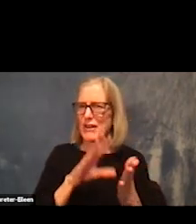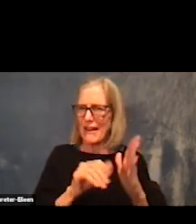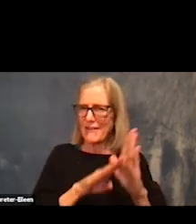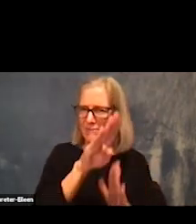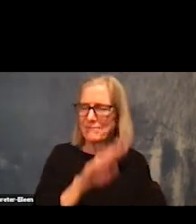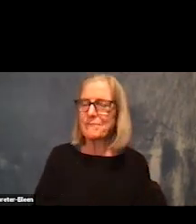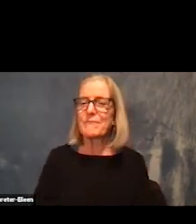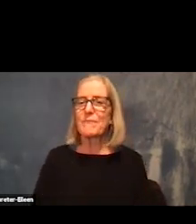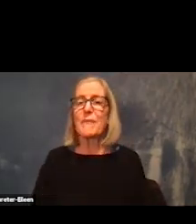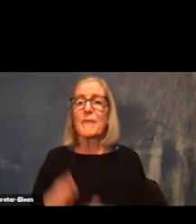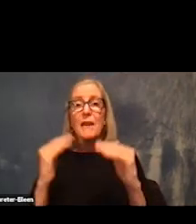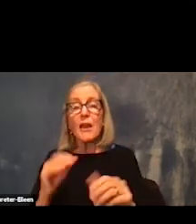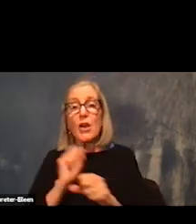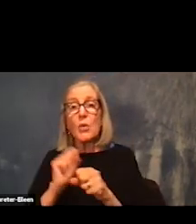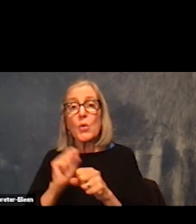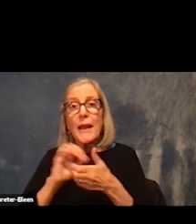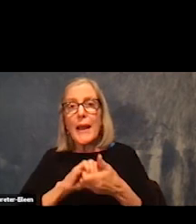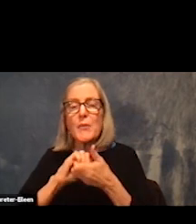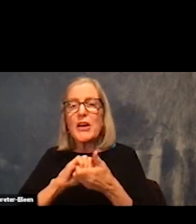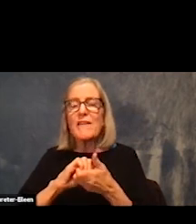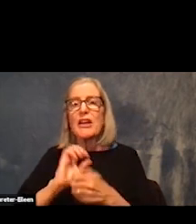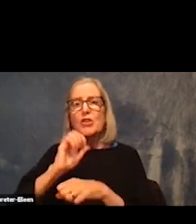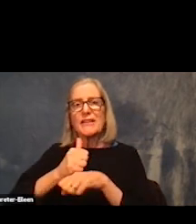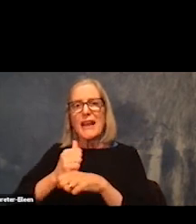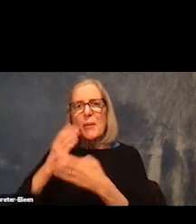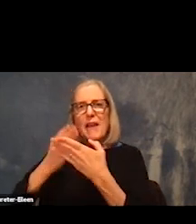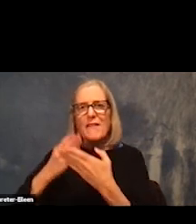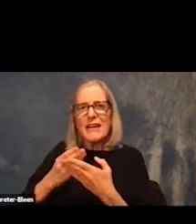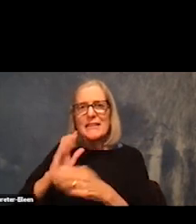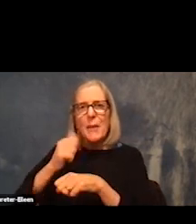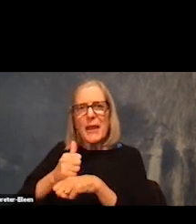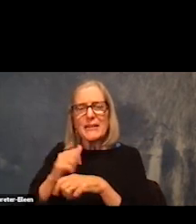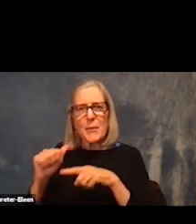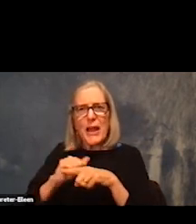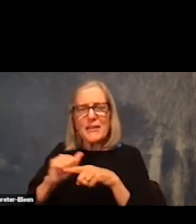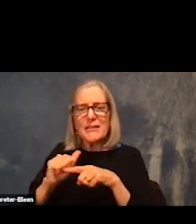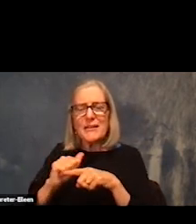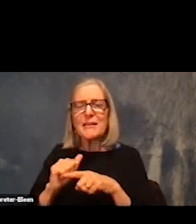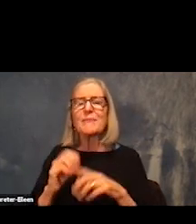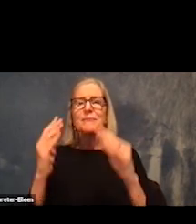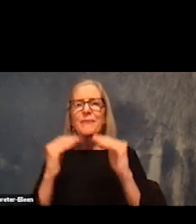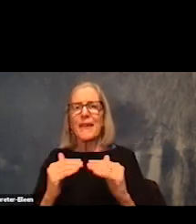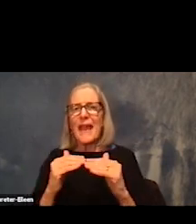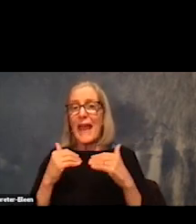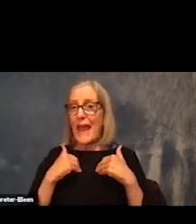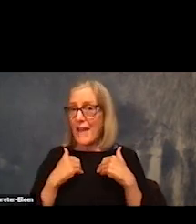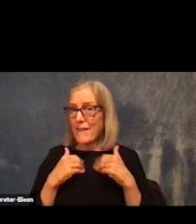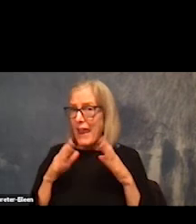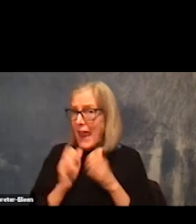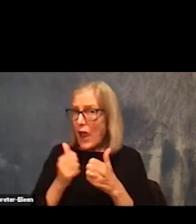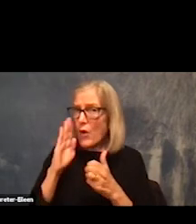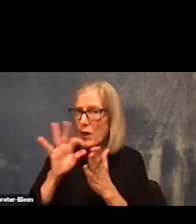strategy based on evidence-based practices, a method for tracking, and a plan to work together in the implementation. And finally,